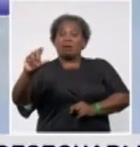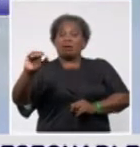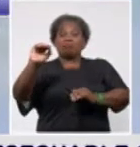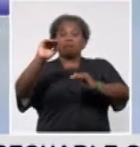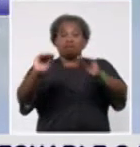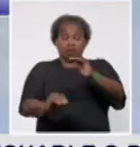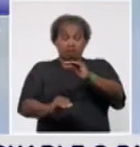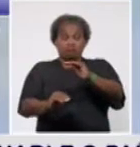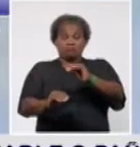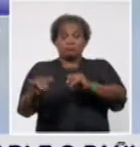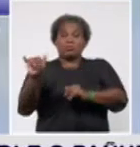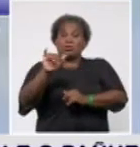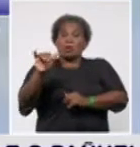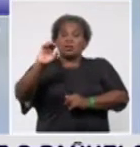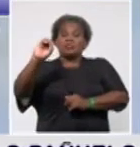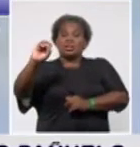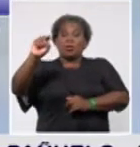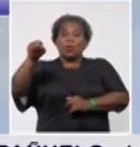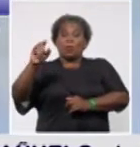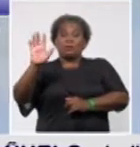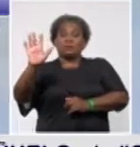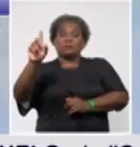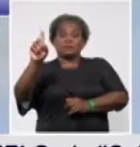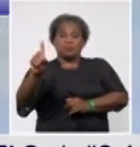rate remains the same at